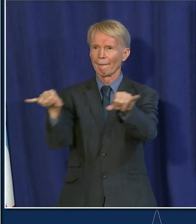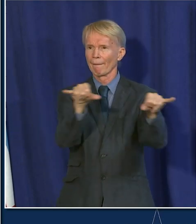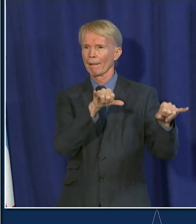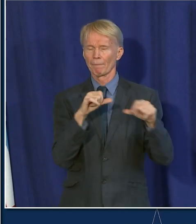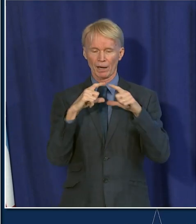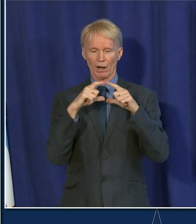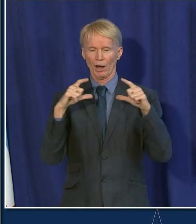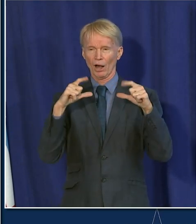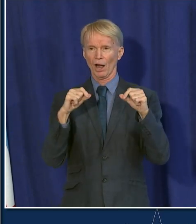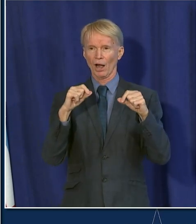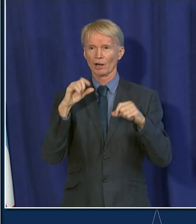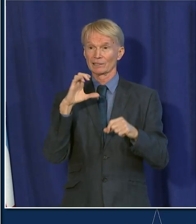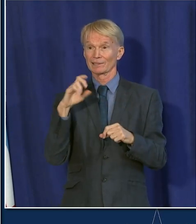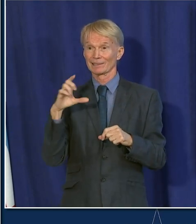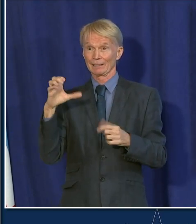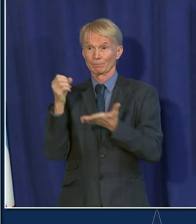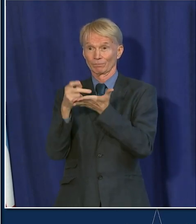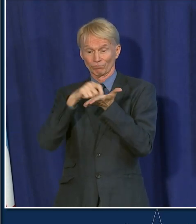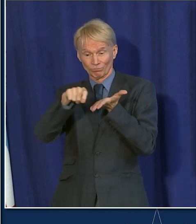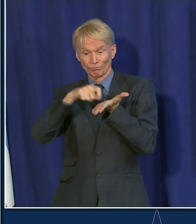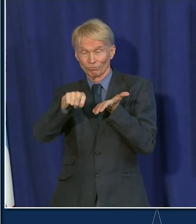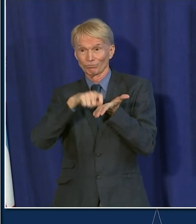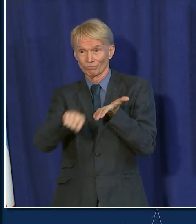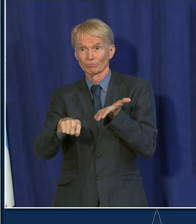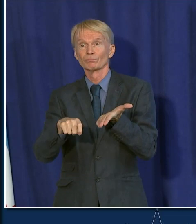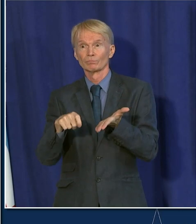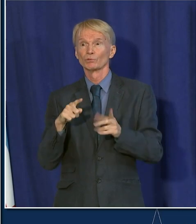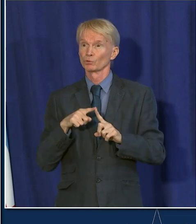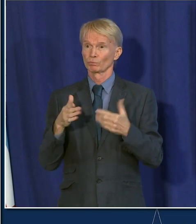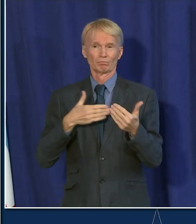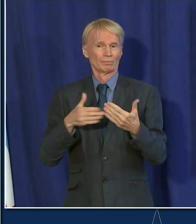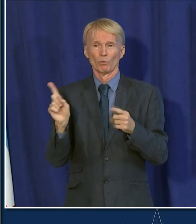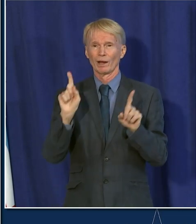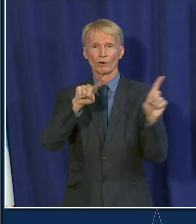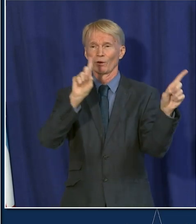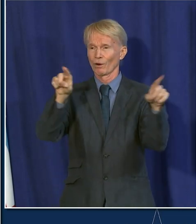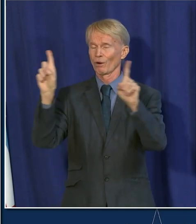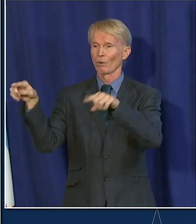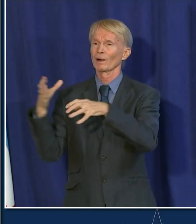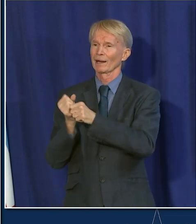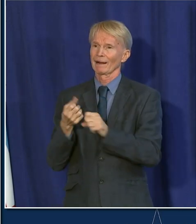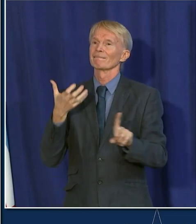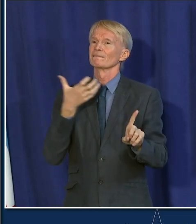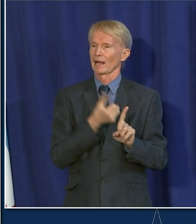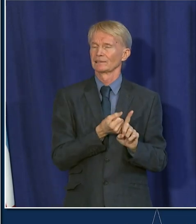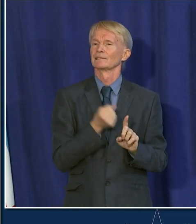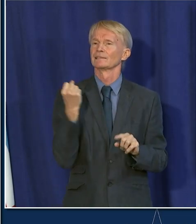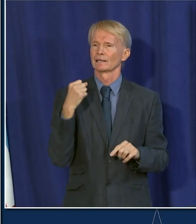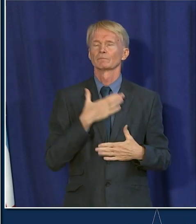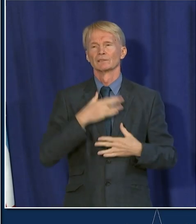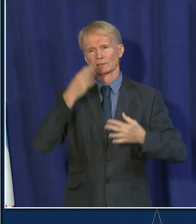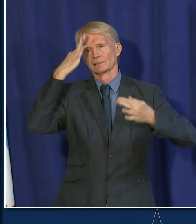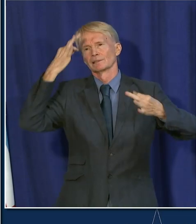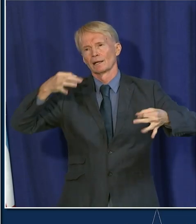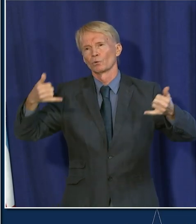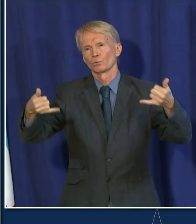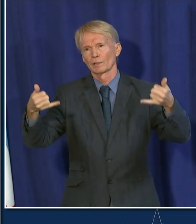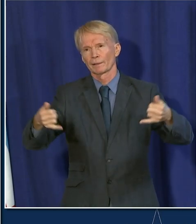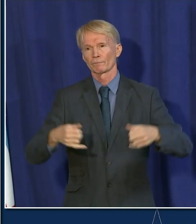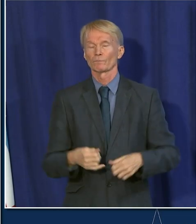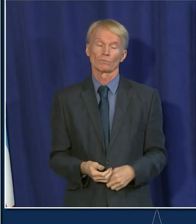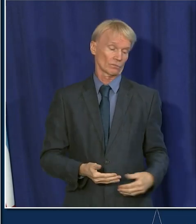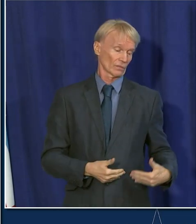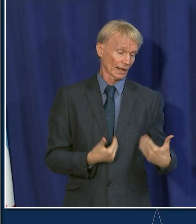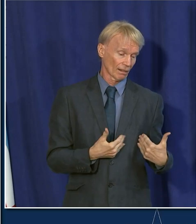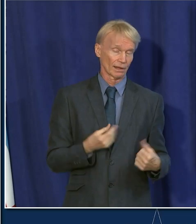regardless of where you get vaccinated. But please make that decision to get vaccinated today. We continue to focus on vaccinating both